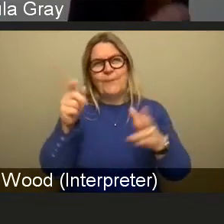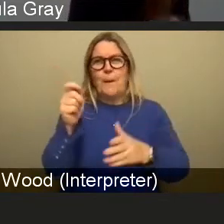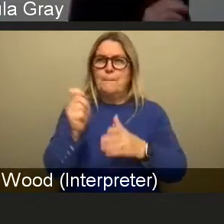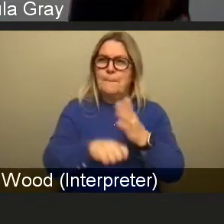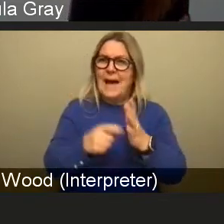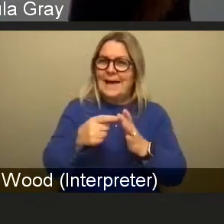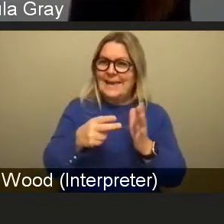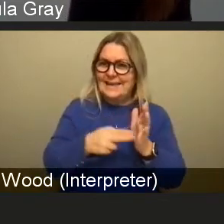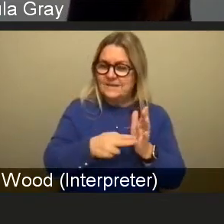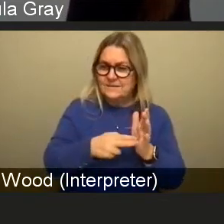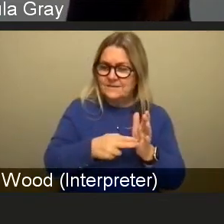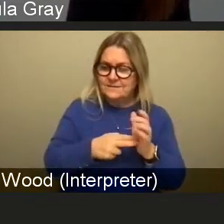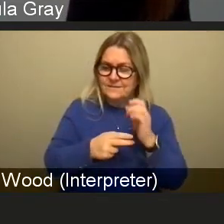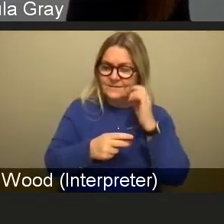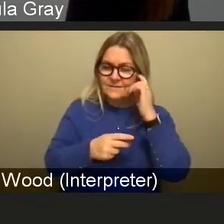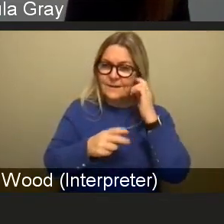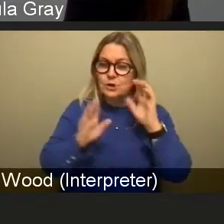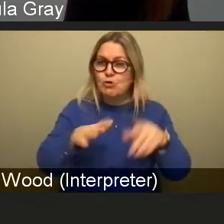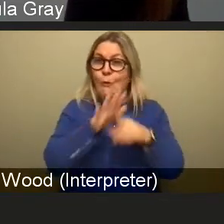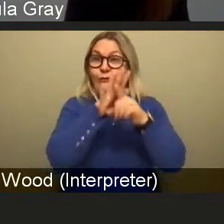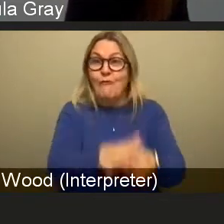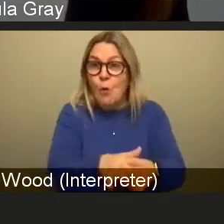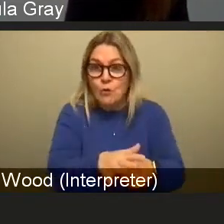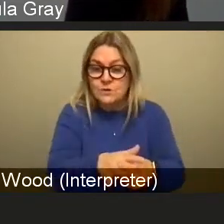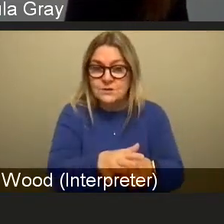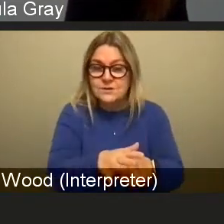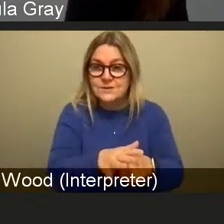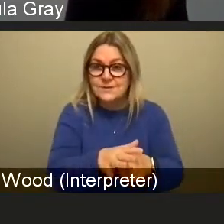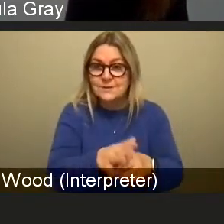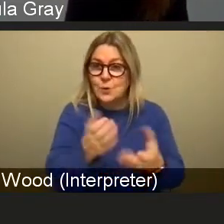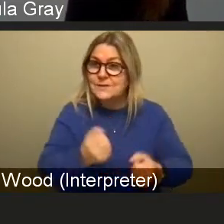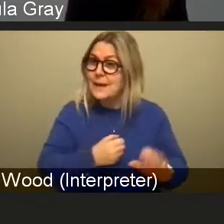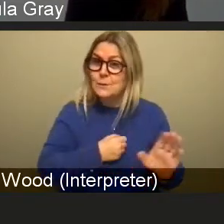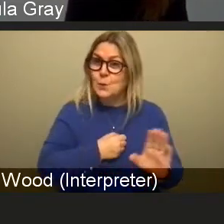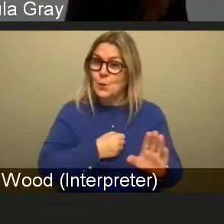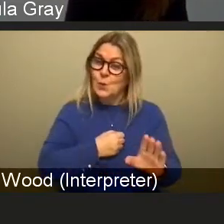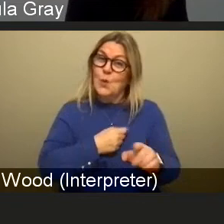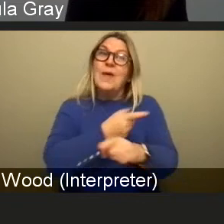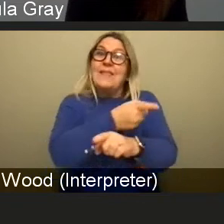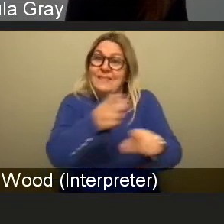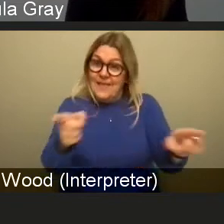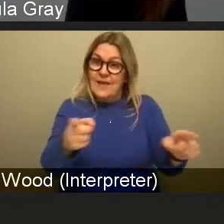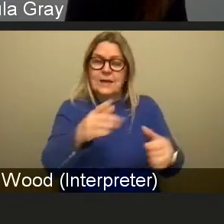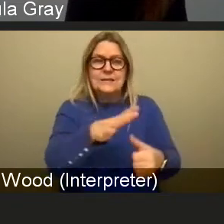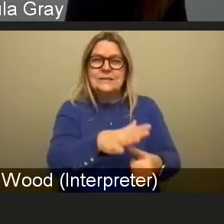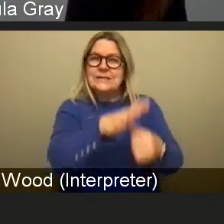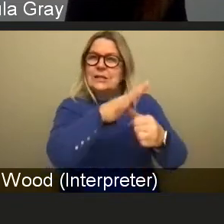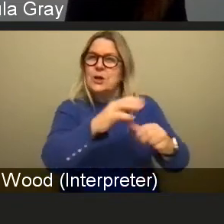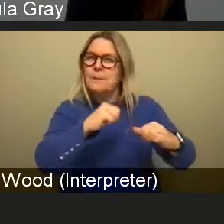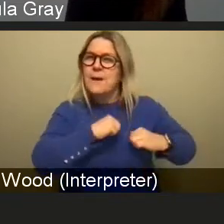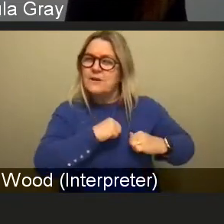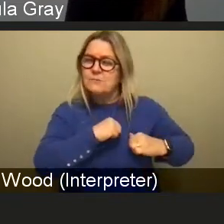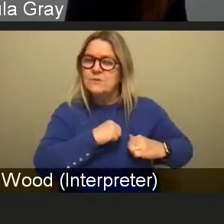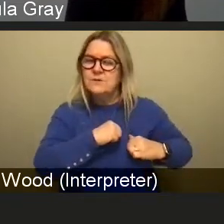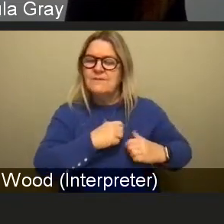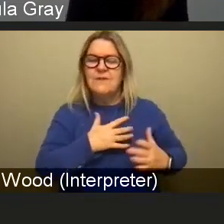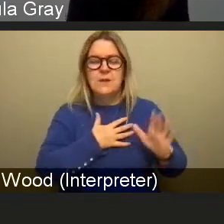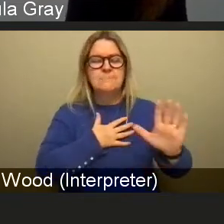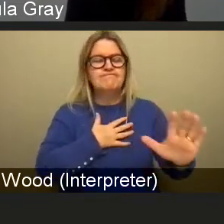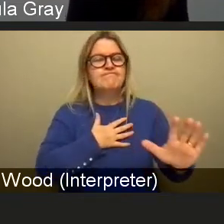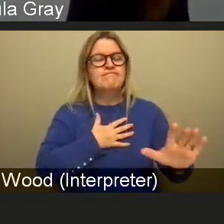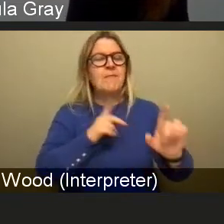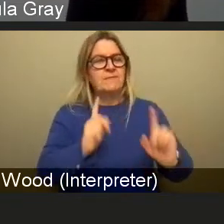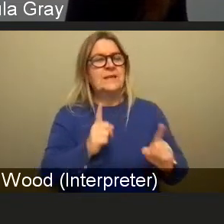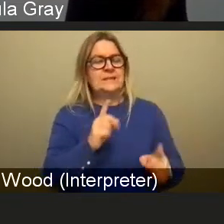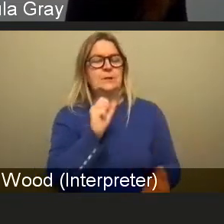have to or they've now been told by management, but it's about the ability of senior management to make it a priority. When people are